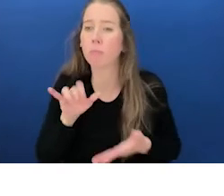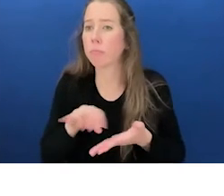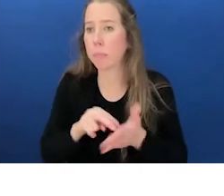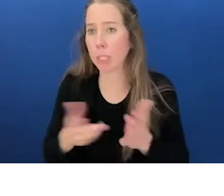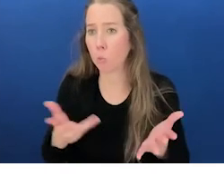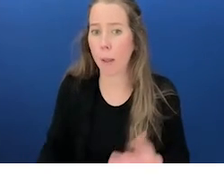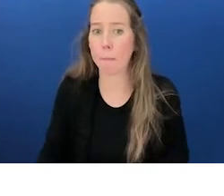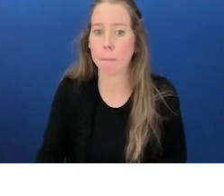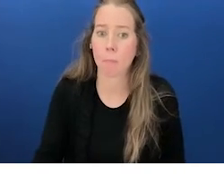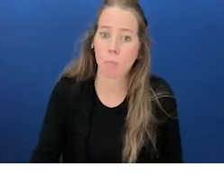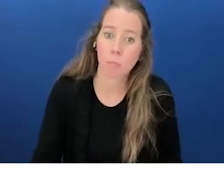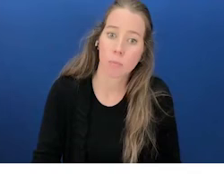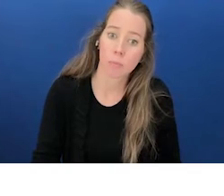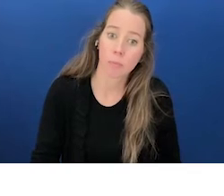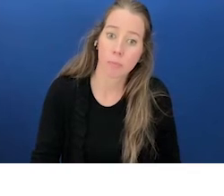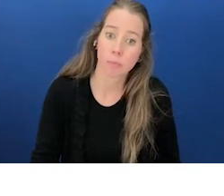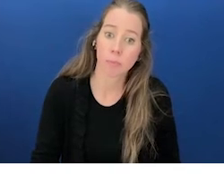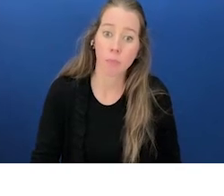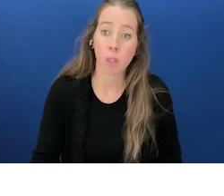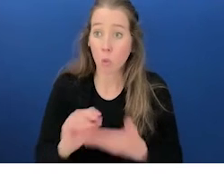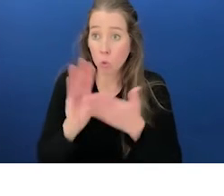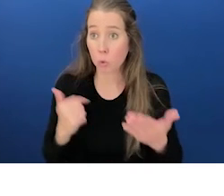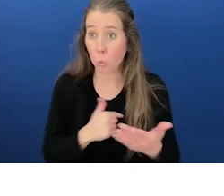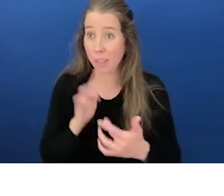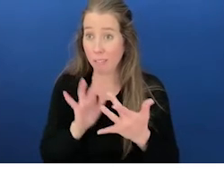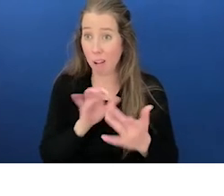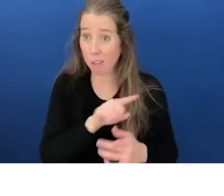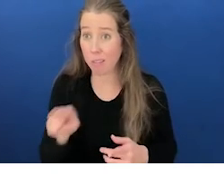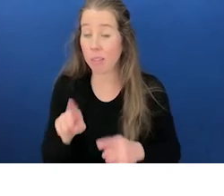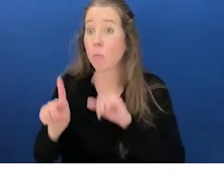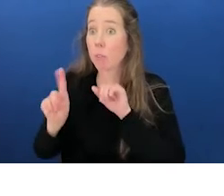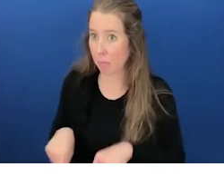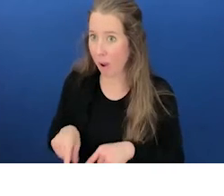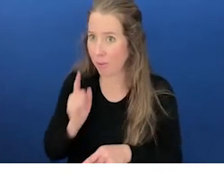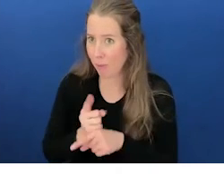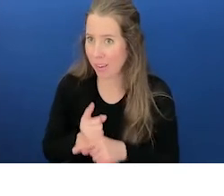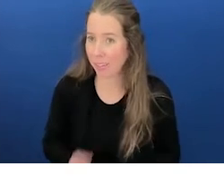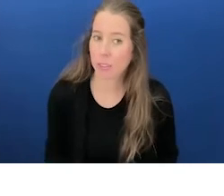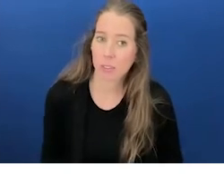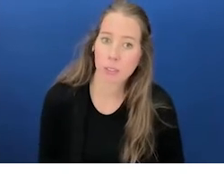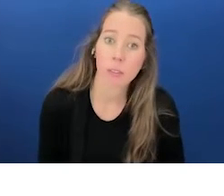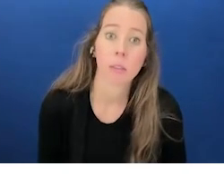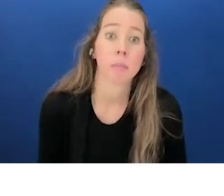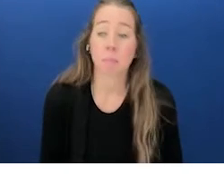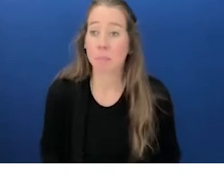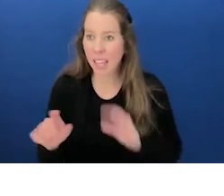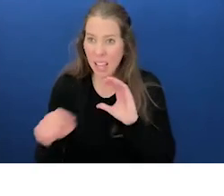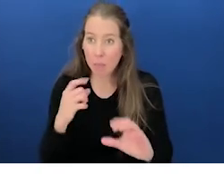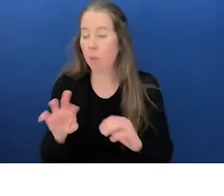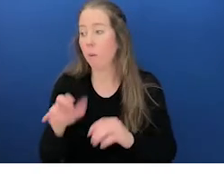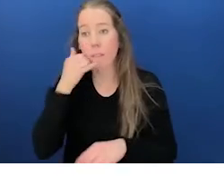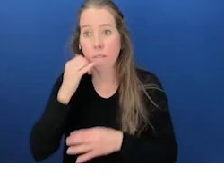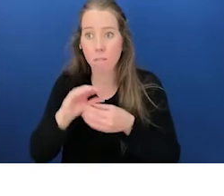means students, when we reach out to them, they will respond, through email or phone calls because they